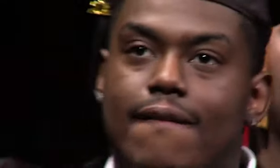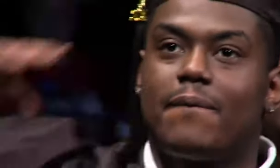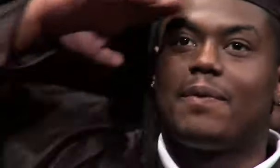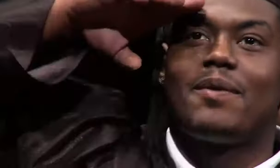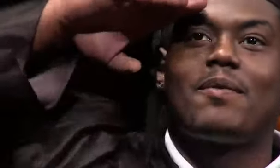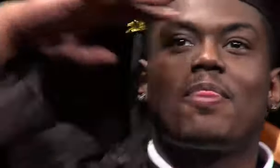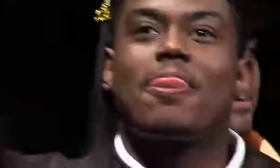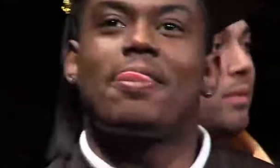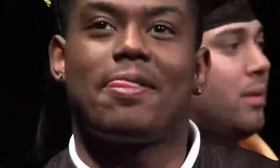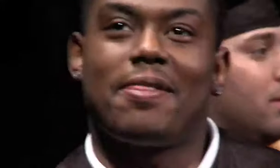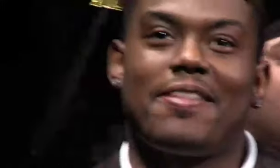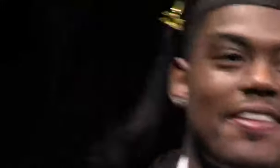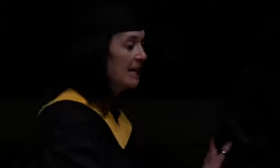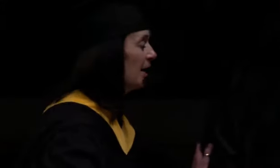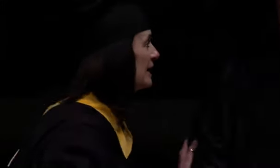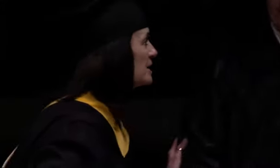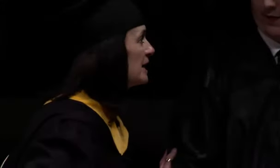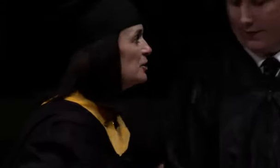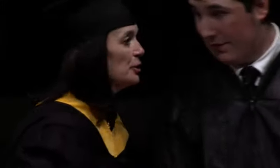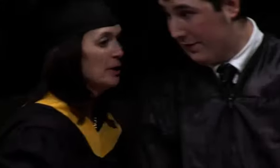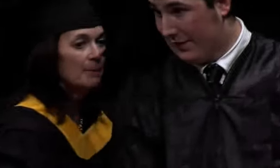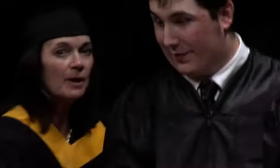Brace.